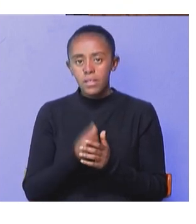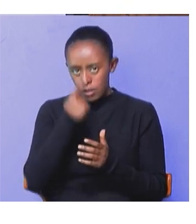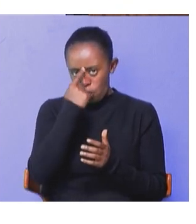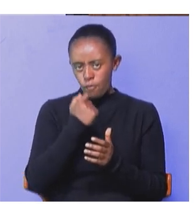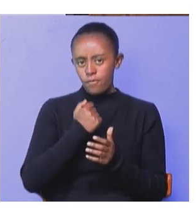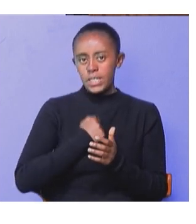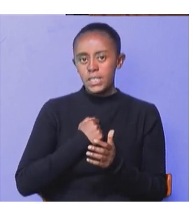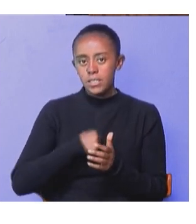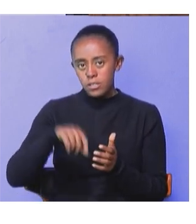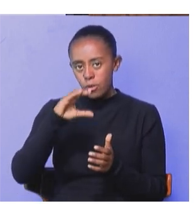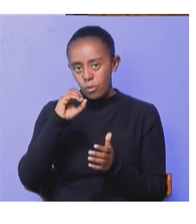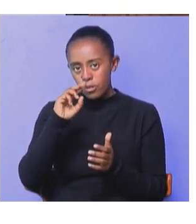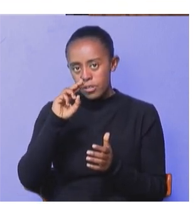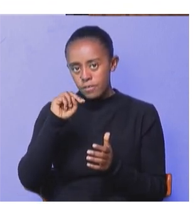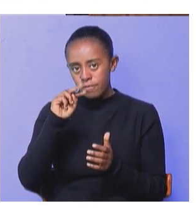convinced